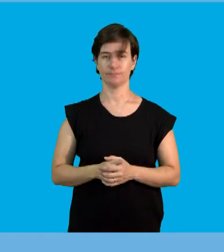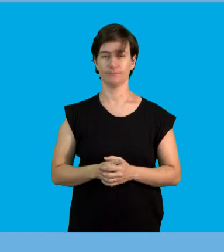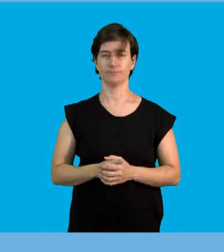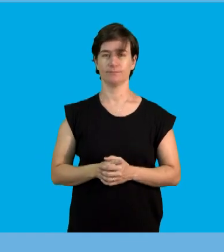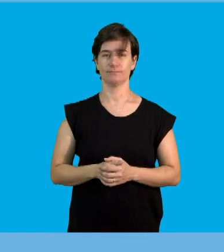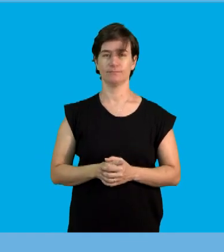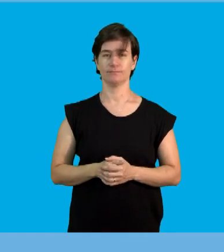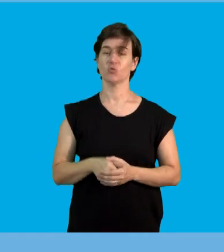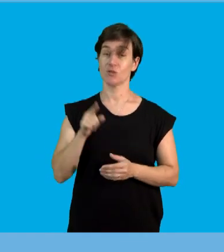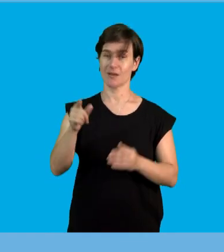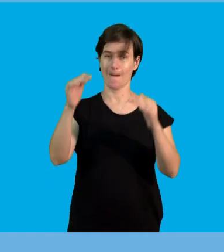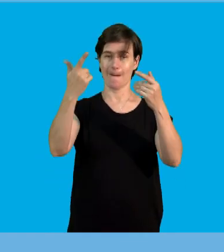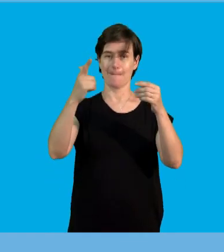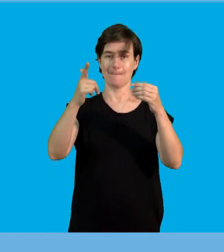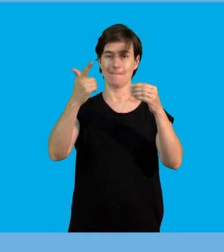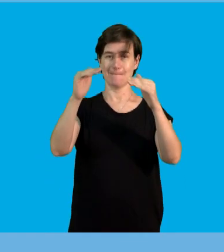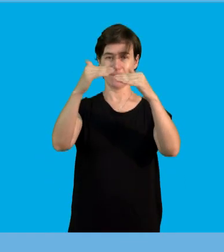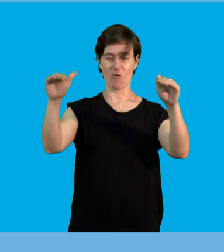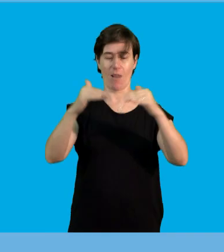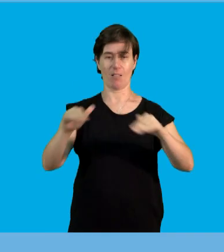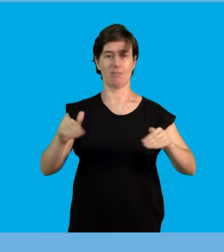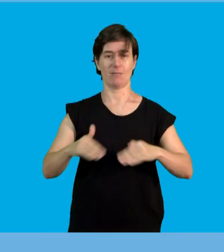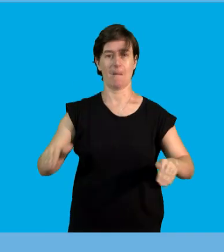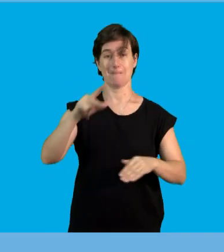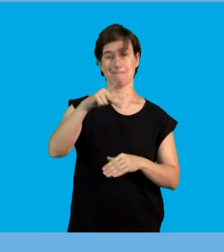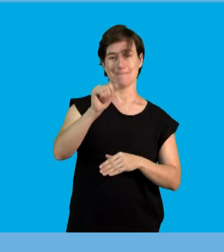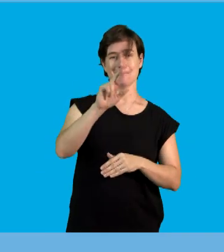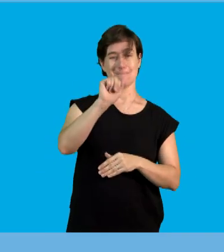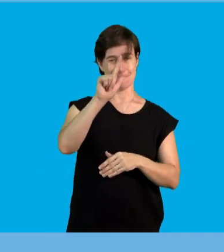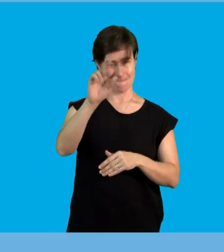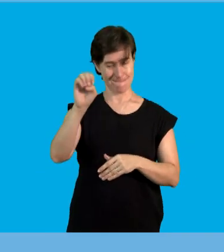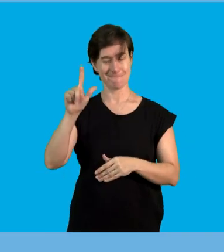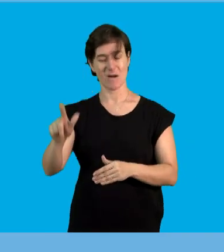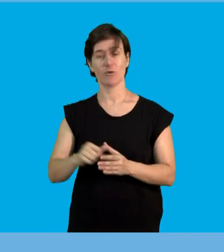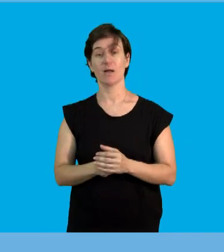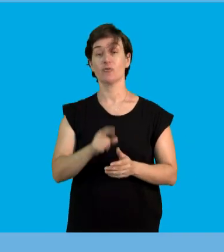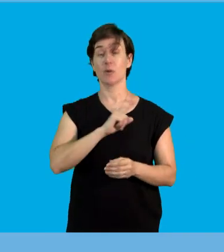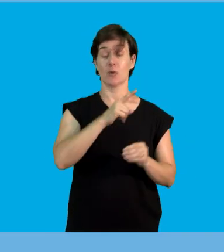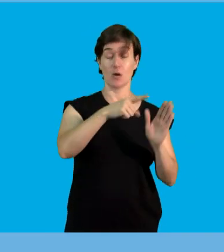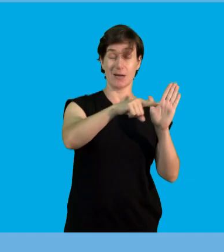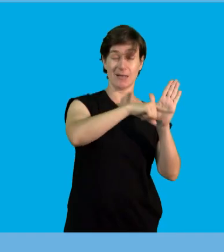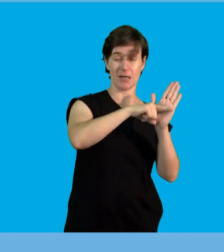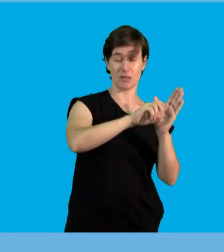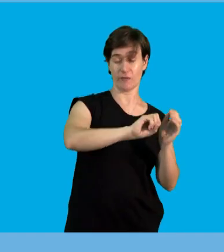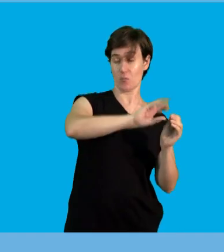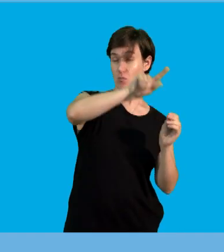resistors connected, three of them connected in parallel. Why? Because now as the current is moving from the